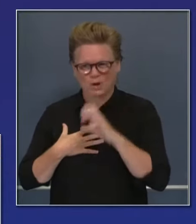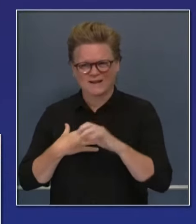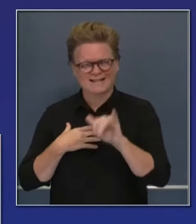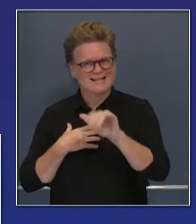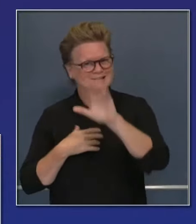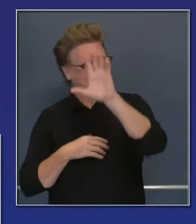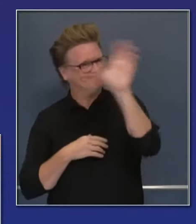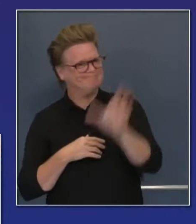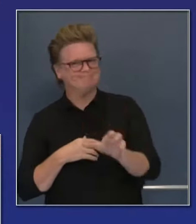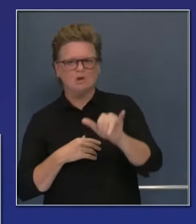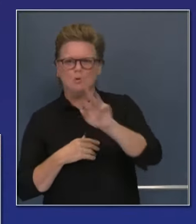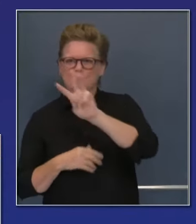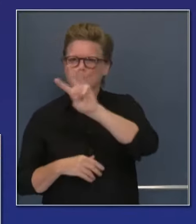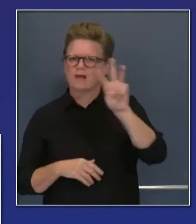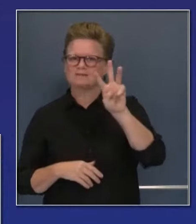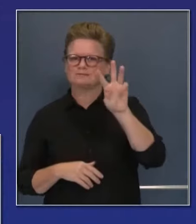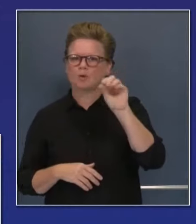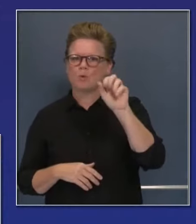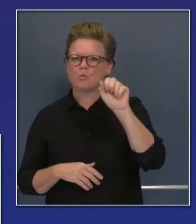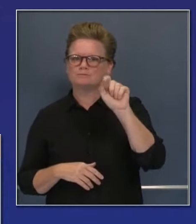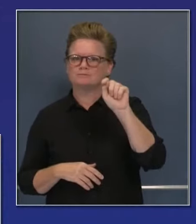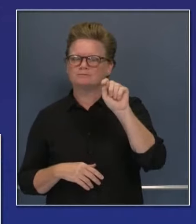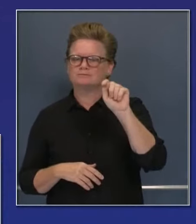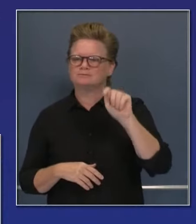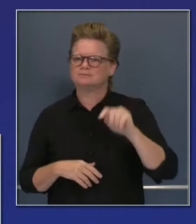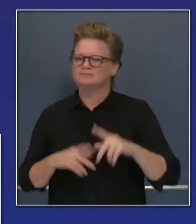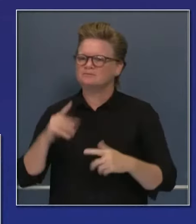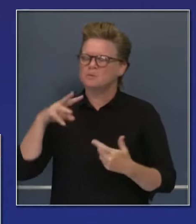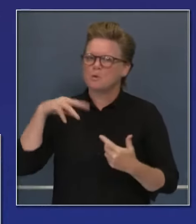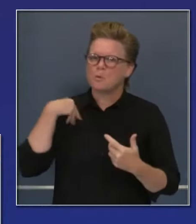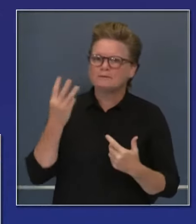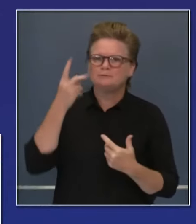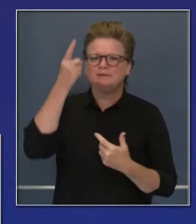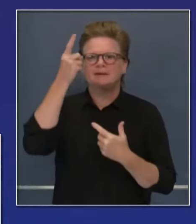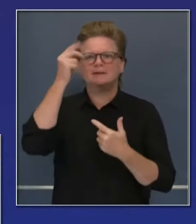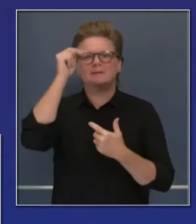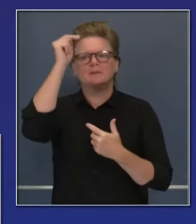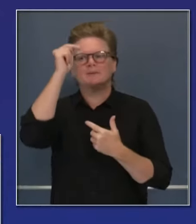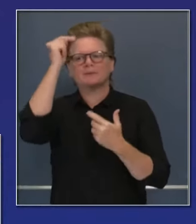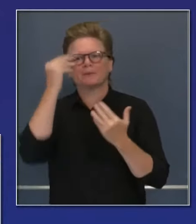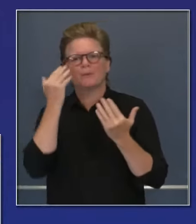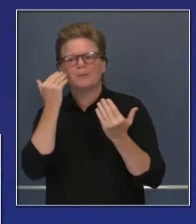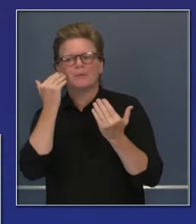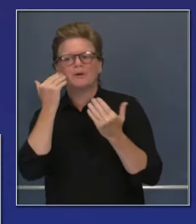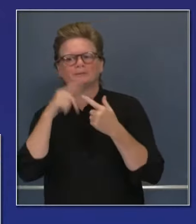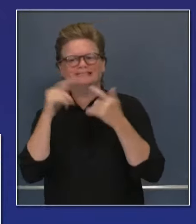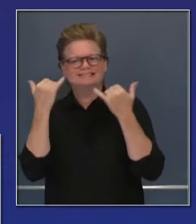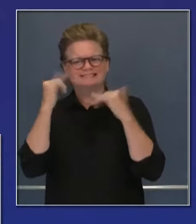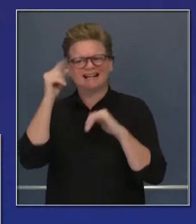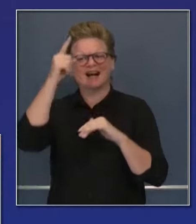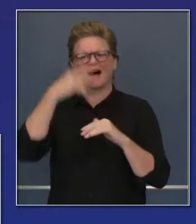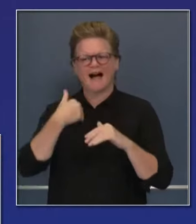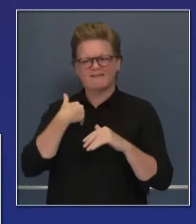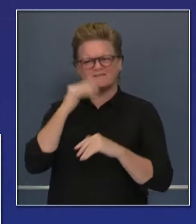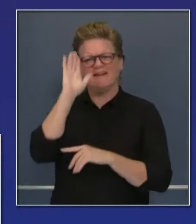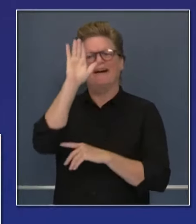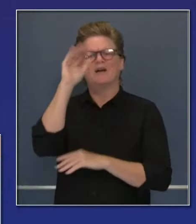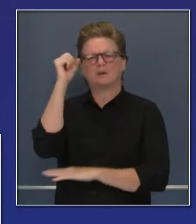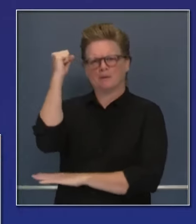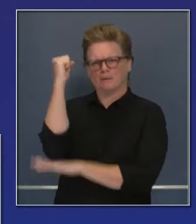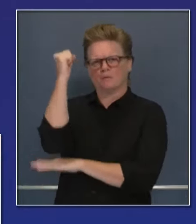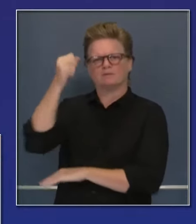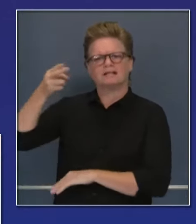looked cooler in the Pacific Northwest, you still had record-breaking temperatures in other parts of the west coast of the United States as well. But